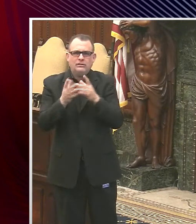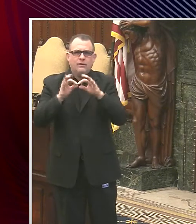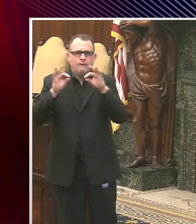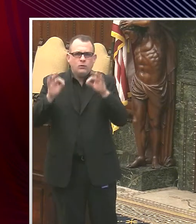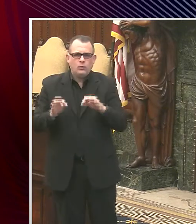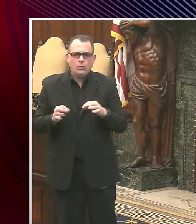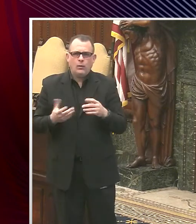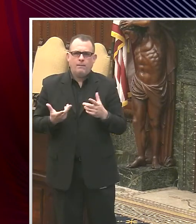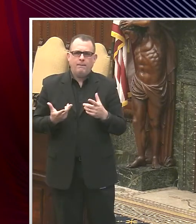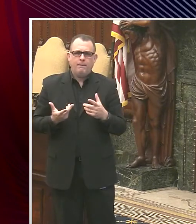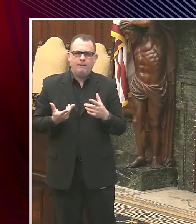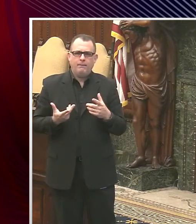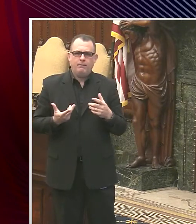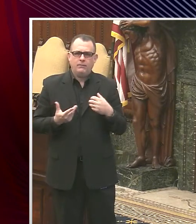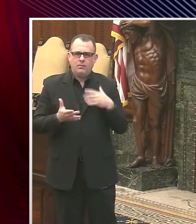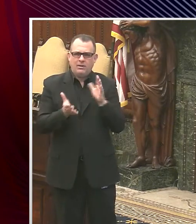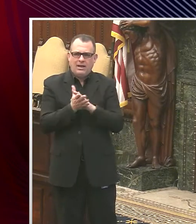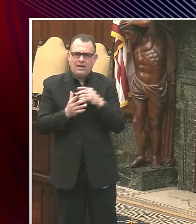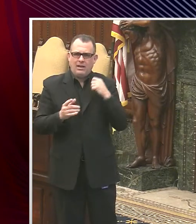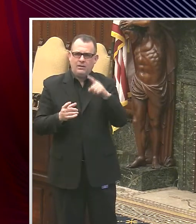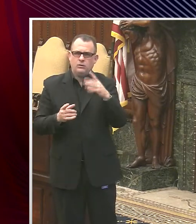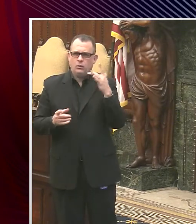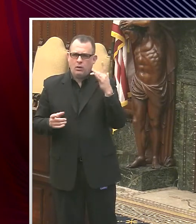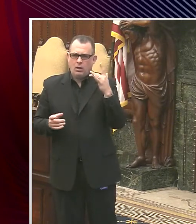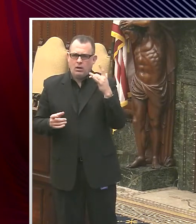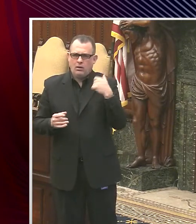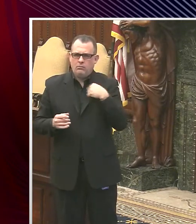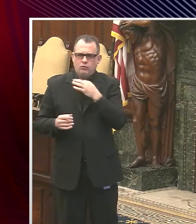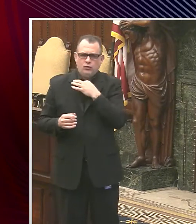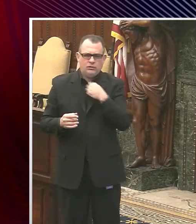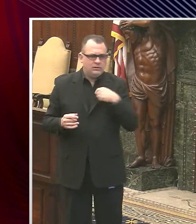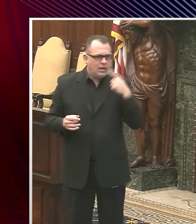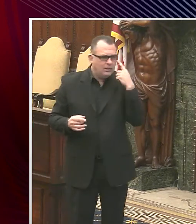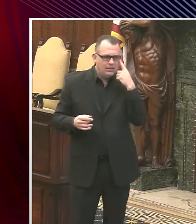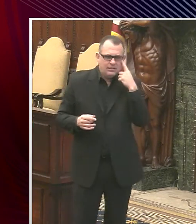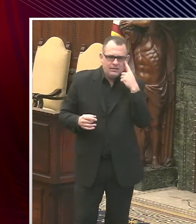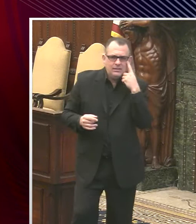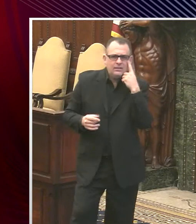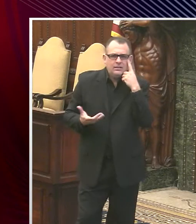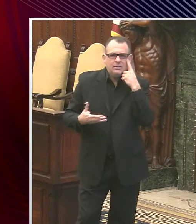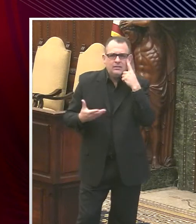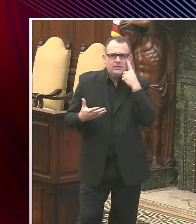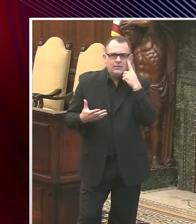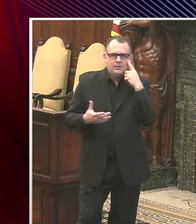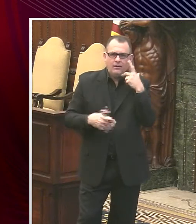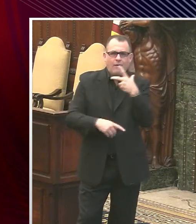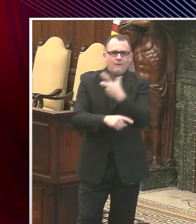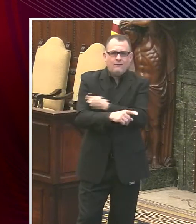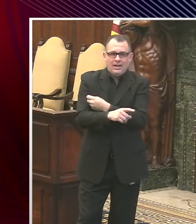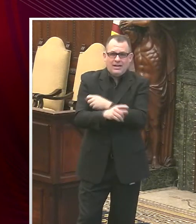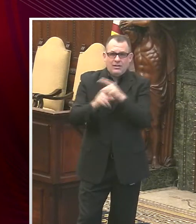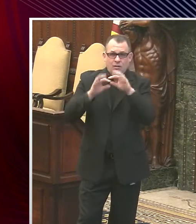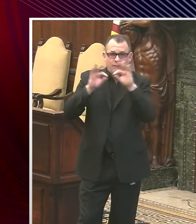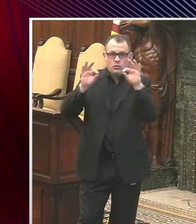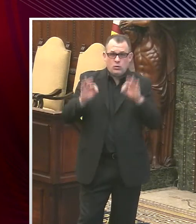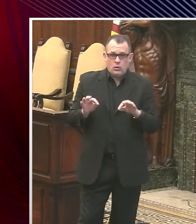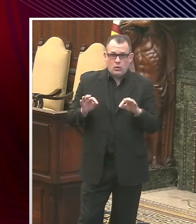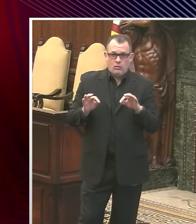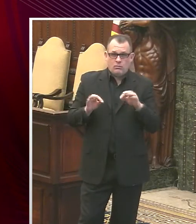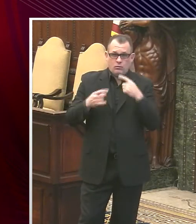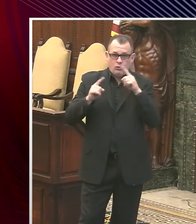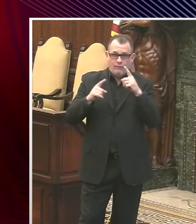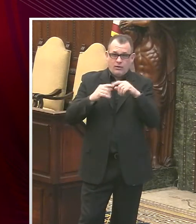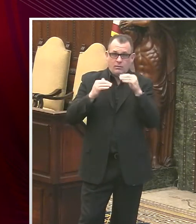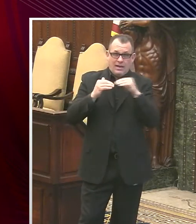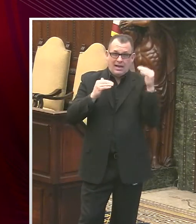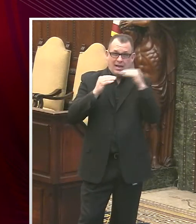in particular just because I'm curious if you're thinking if you think the vaccine interest form has worked well from an equity